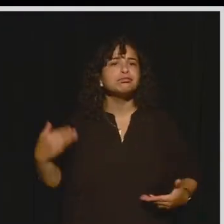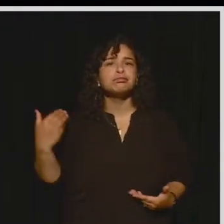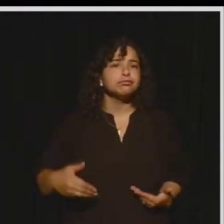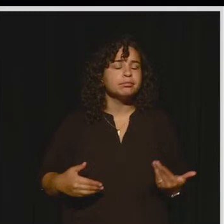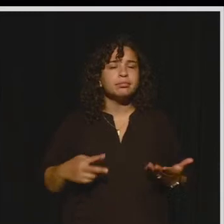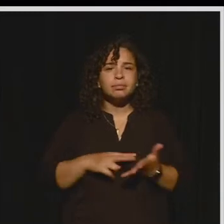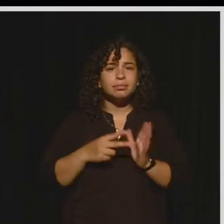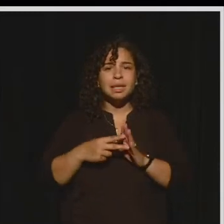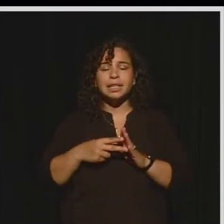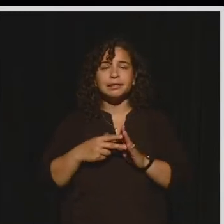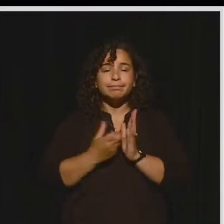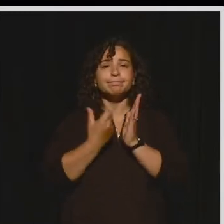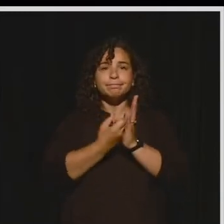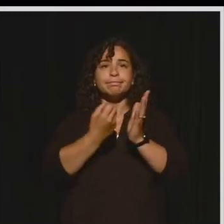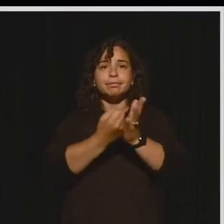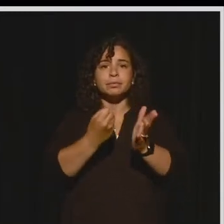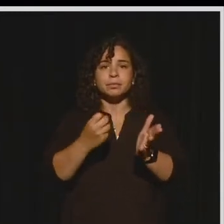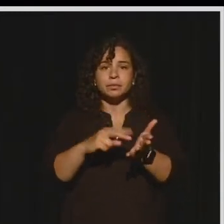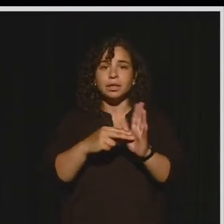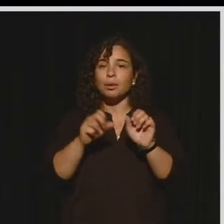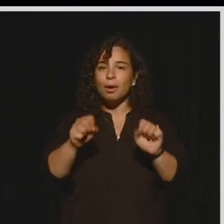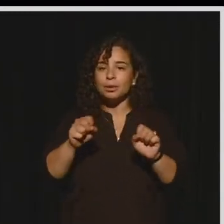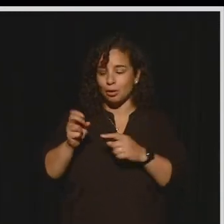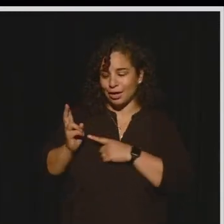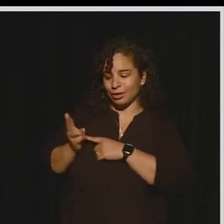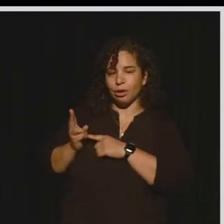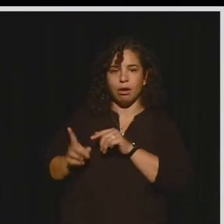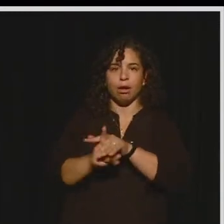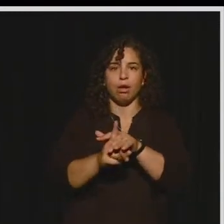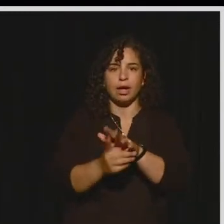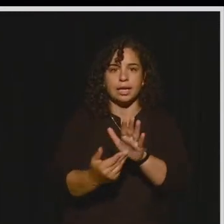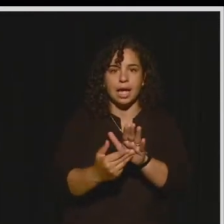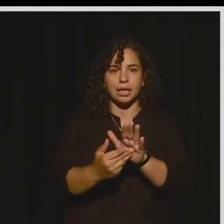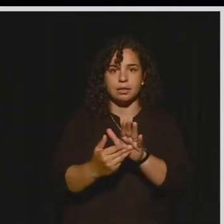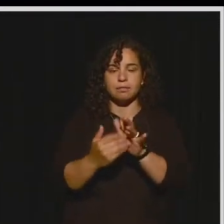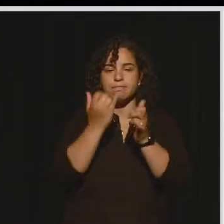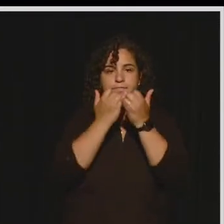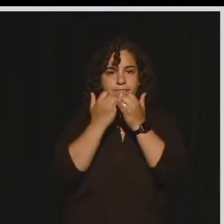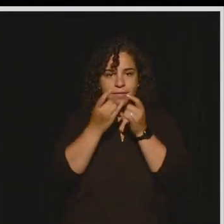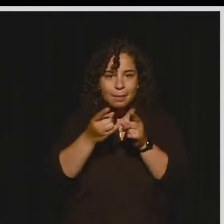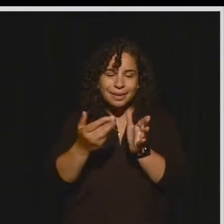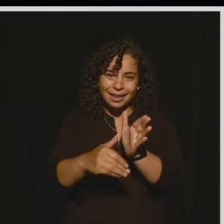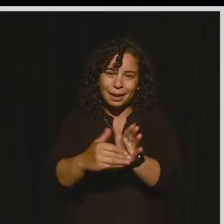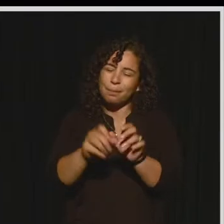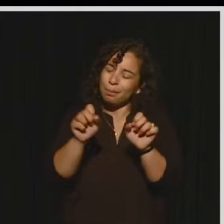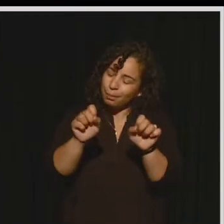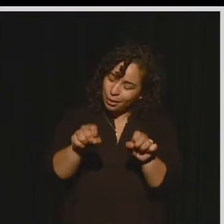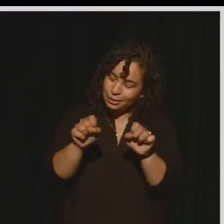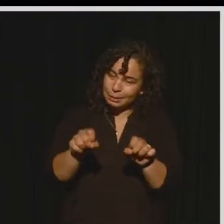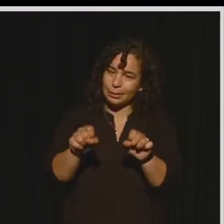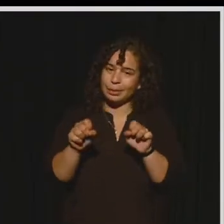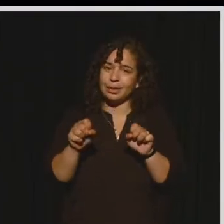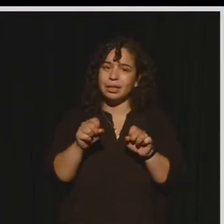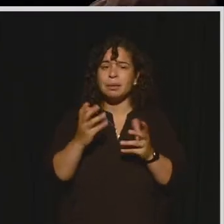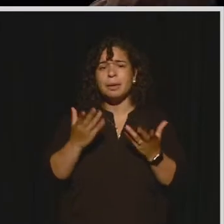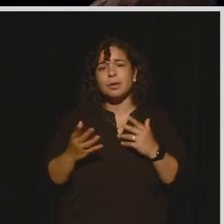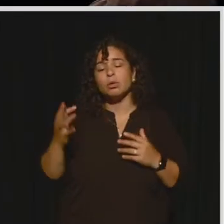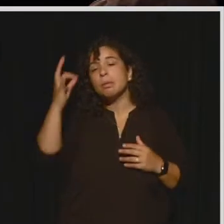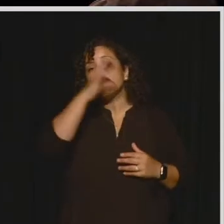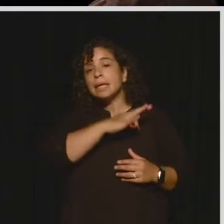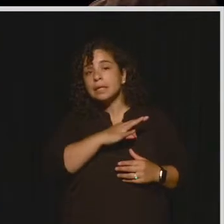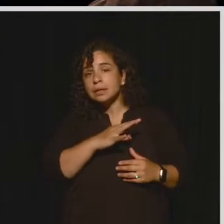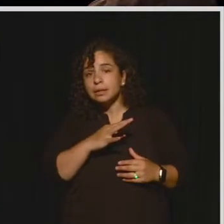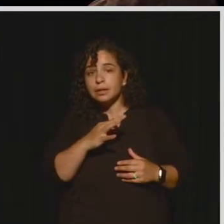moving forward, there's a chance, A, you might repeat the same mistakes, but there you miss something moving